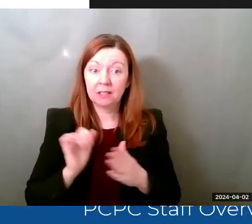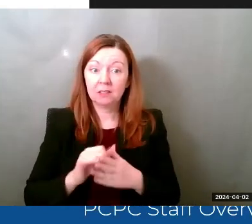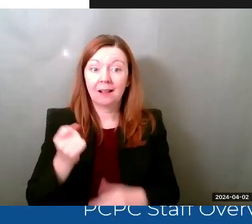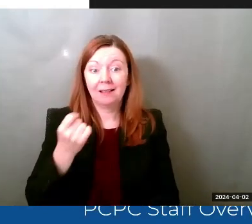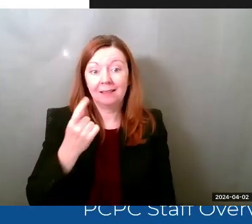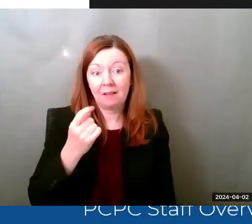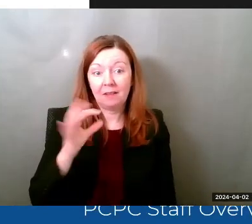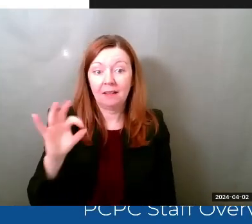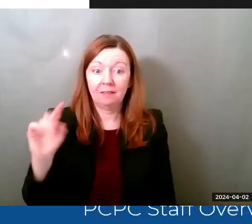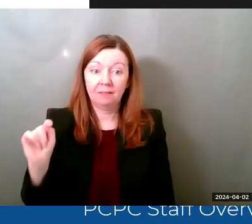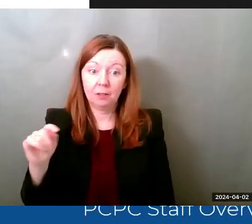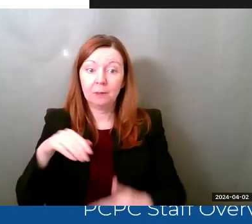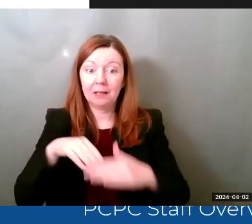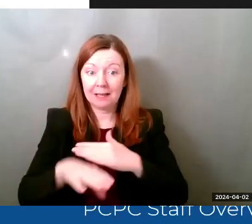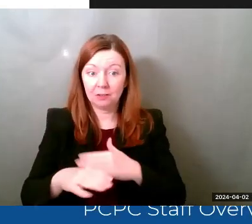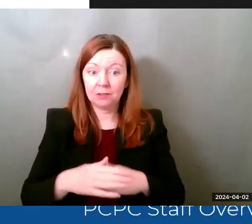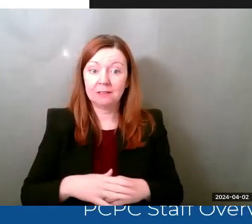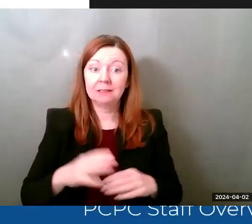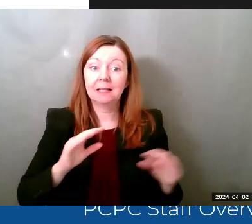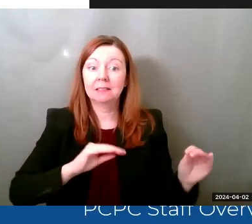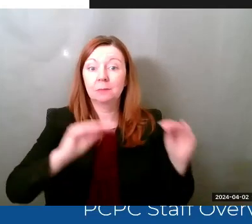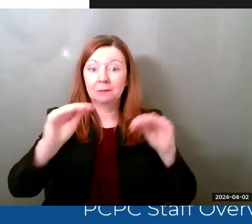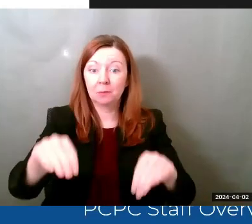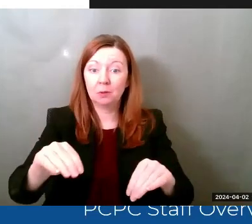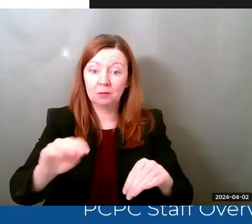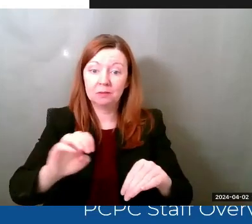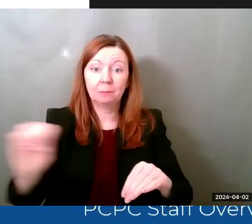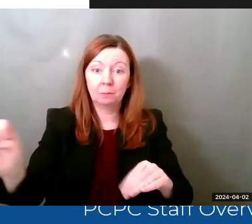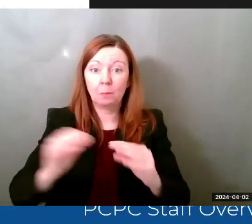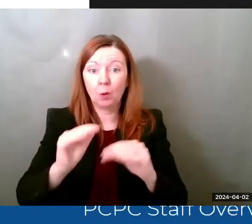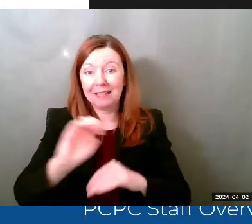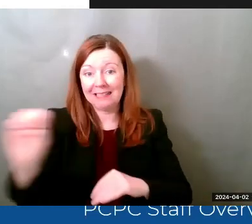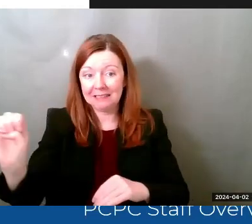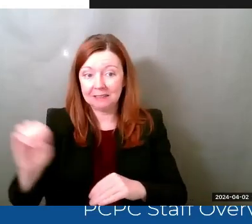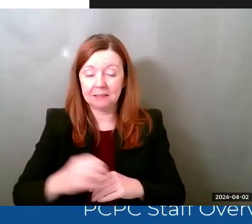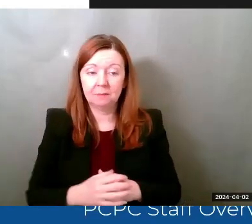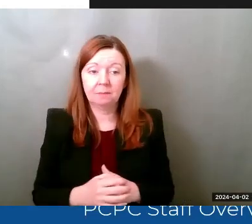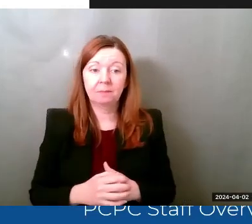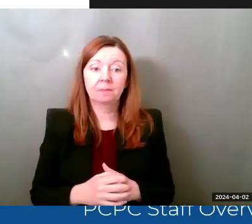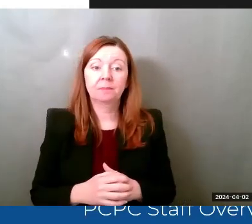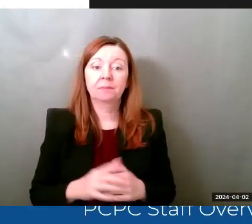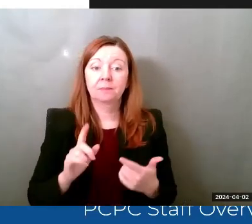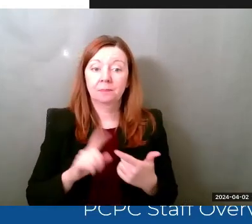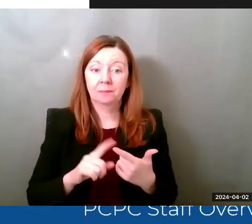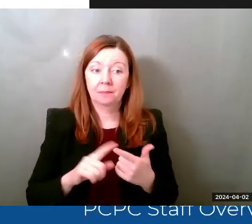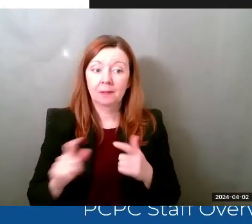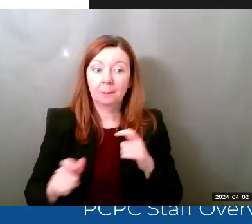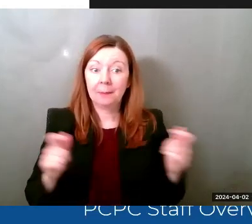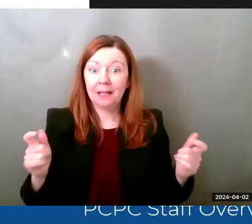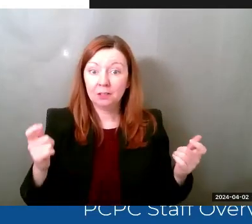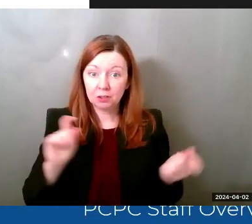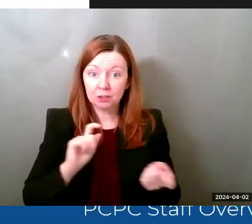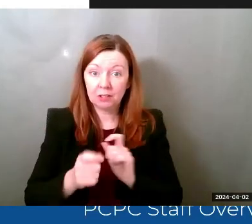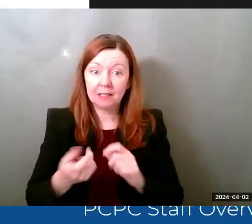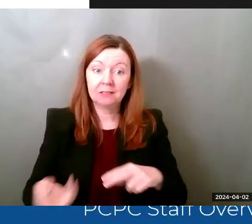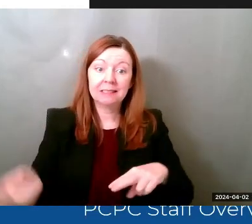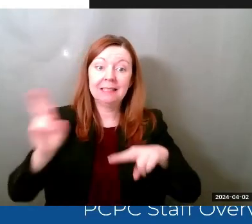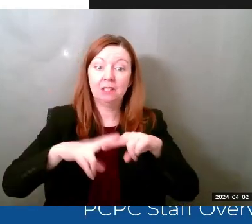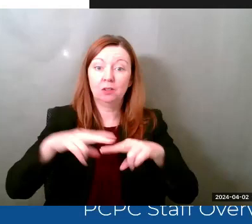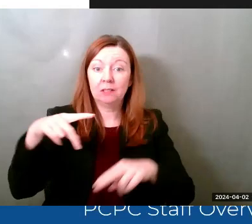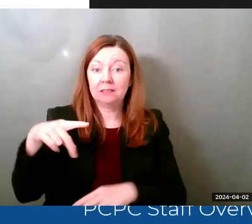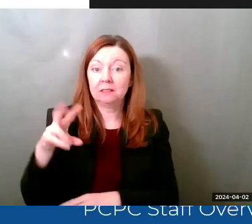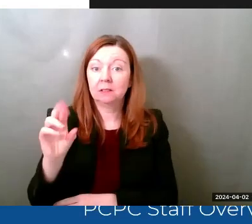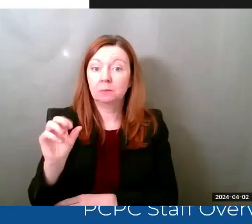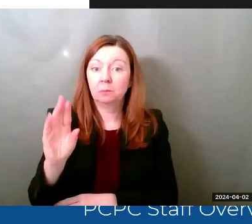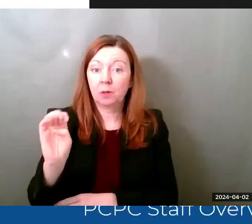11th and Filbert Street entrance has been relocated further east. The second major change is the increased